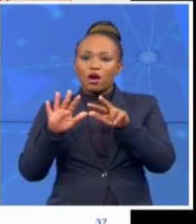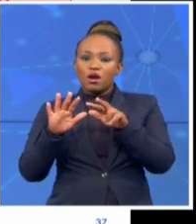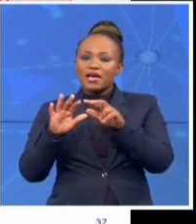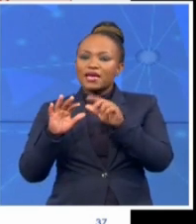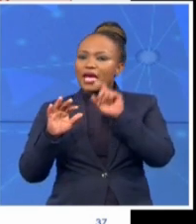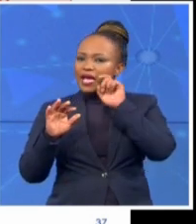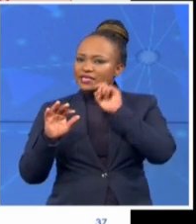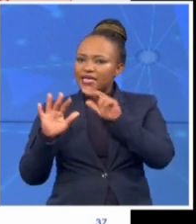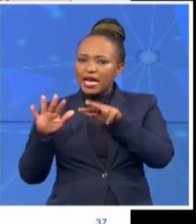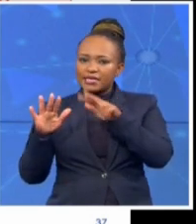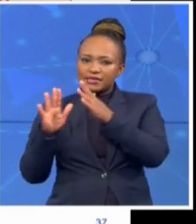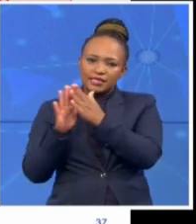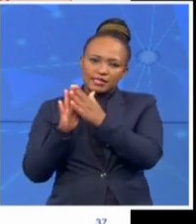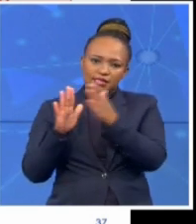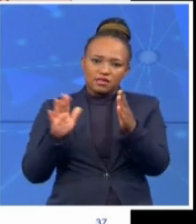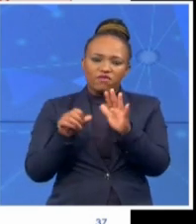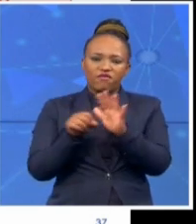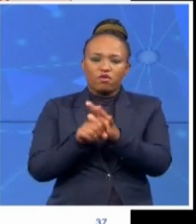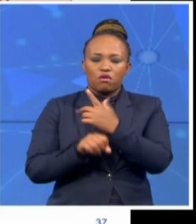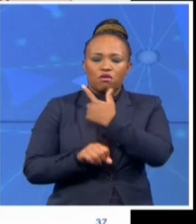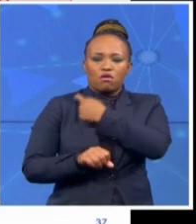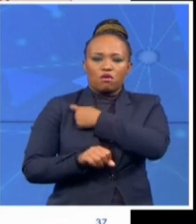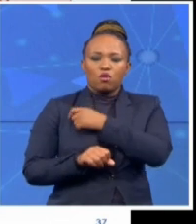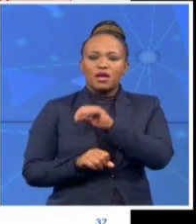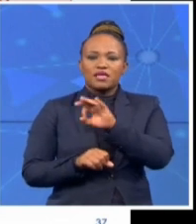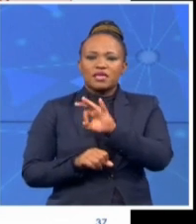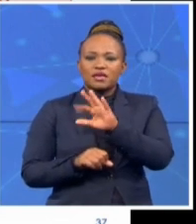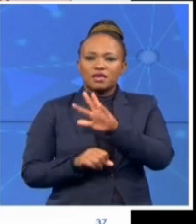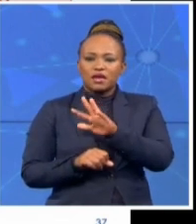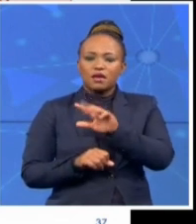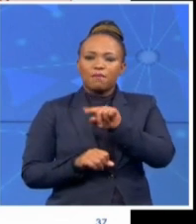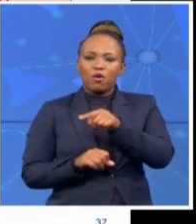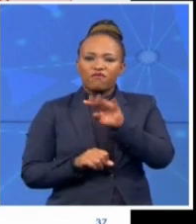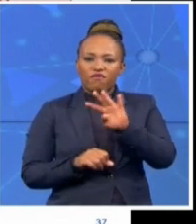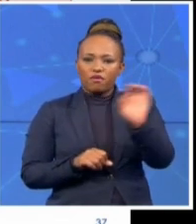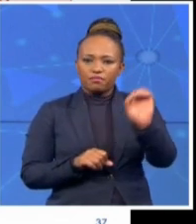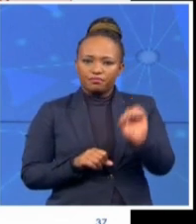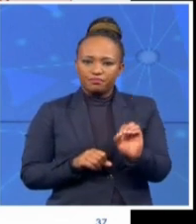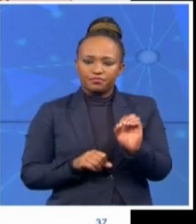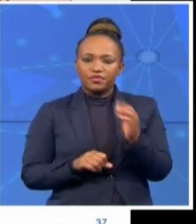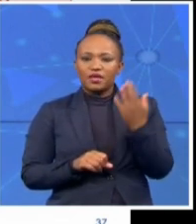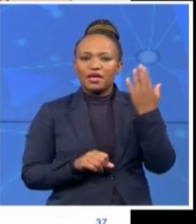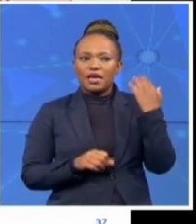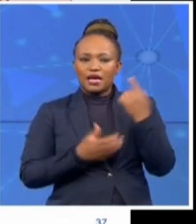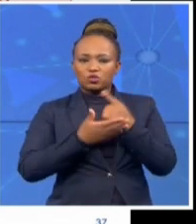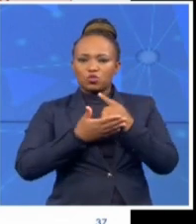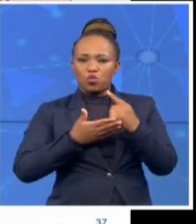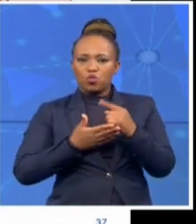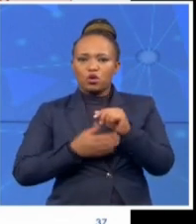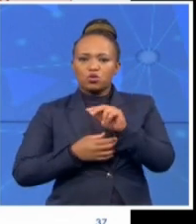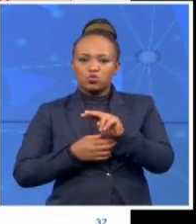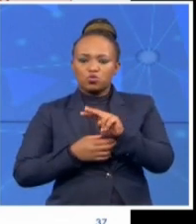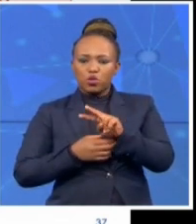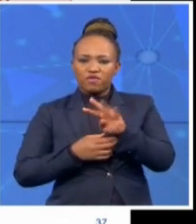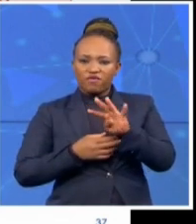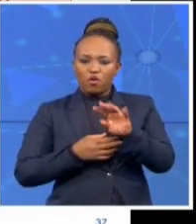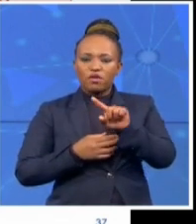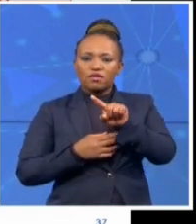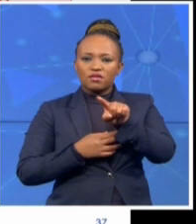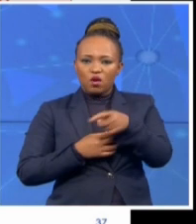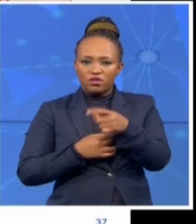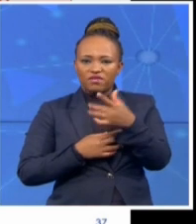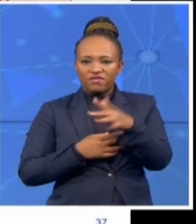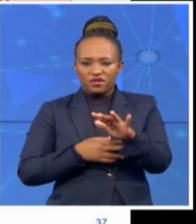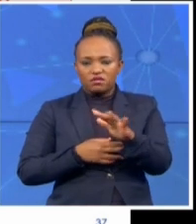39.4% for the country. In the preceding week, last week, we had 24,000. So there's been a considerable drop week